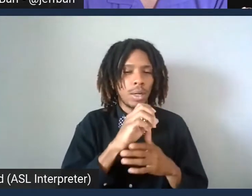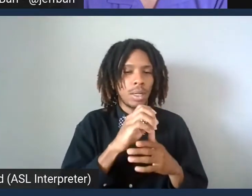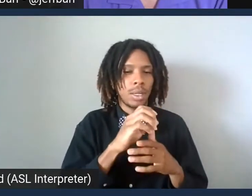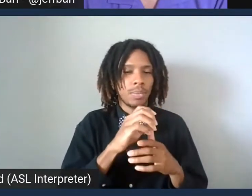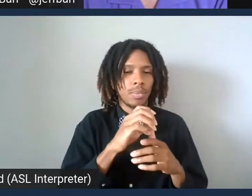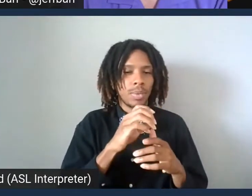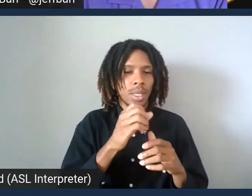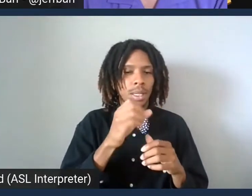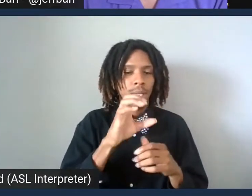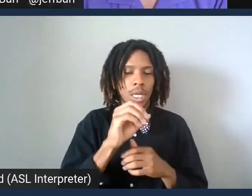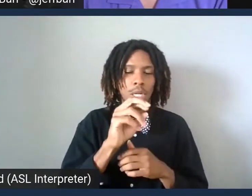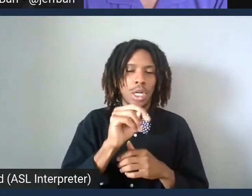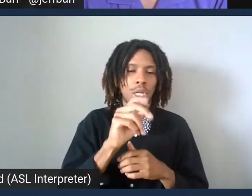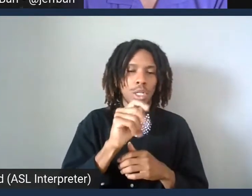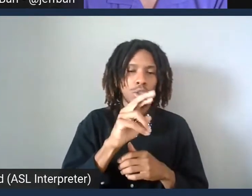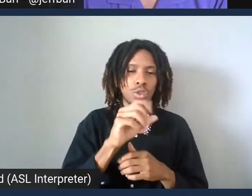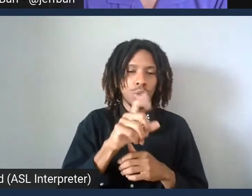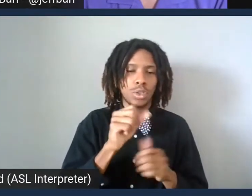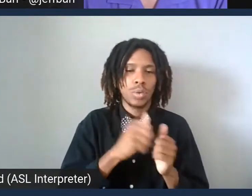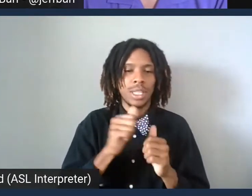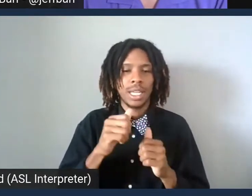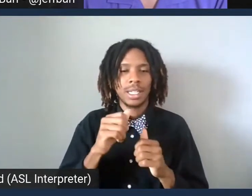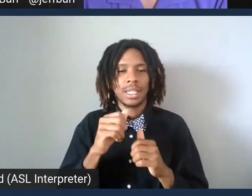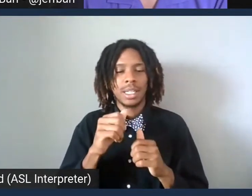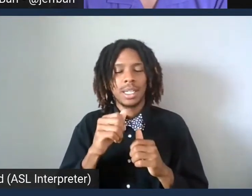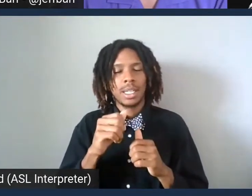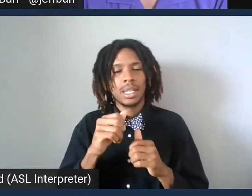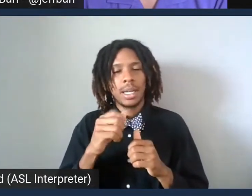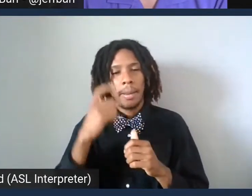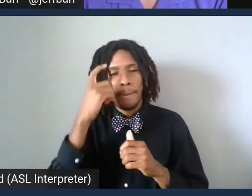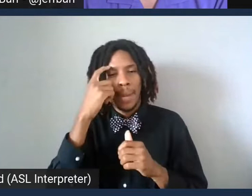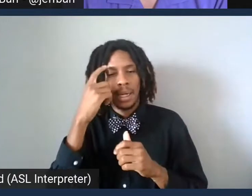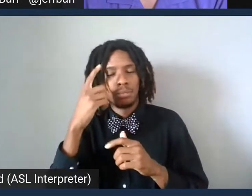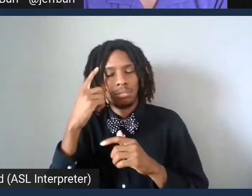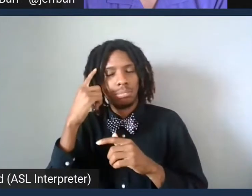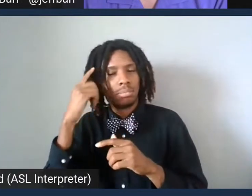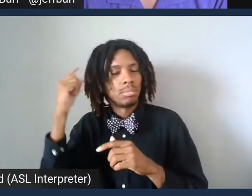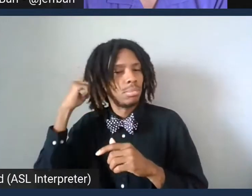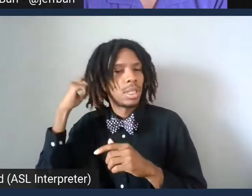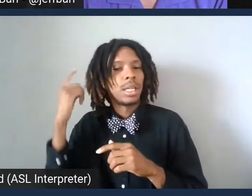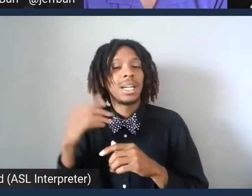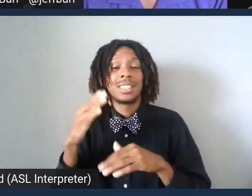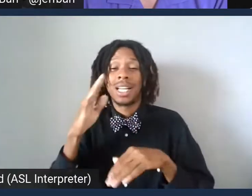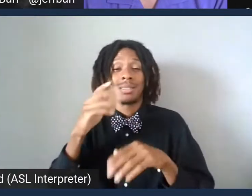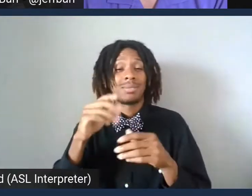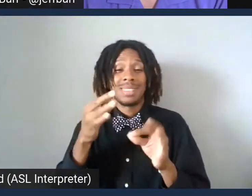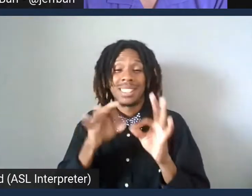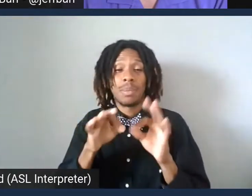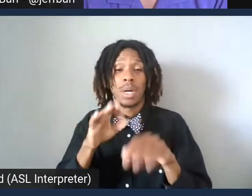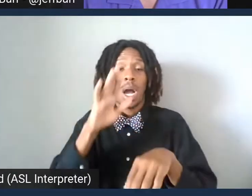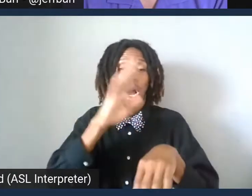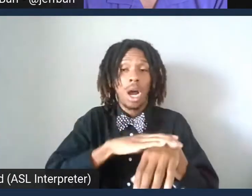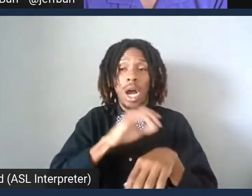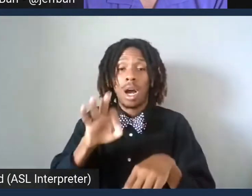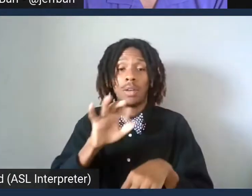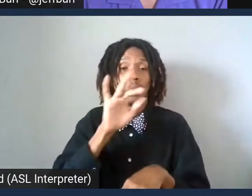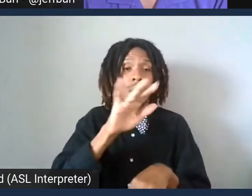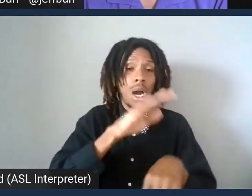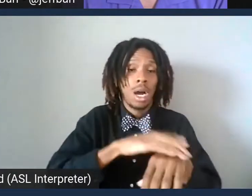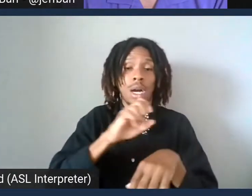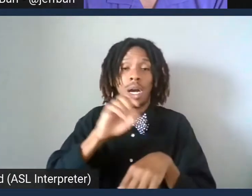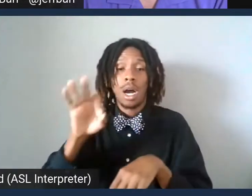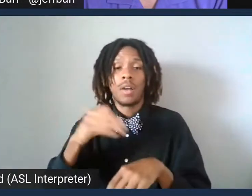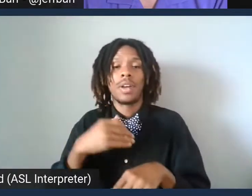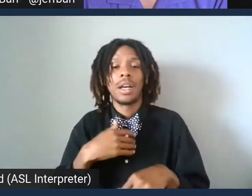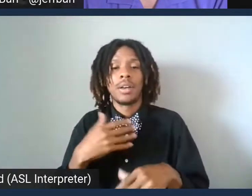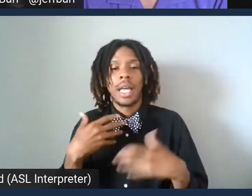availability mindset. Routing control is essentially a very simple on-off switch, and it ties to roughly three health checks, which eventually